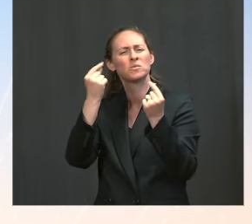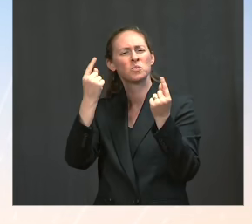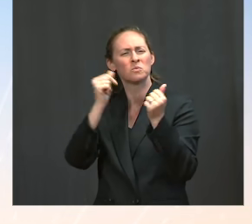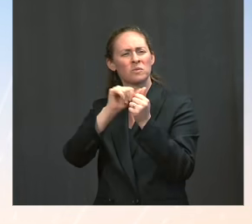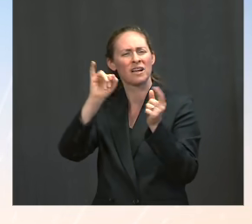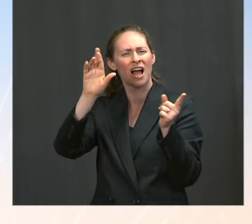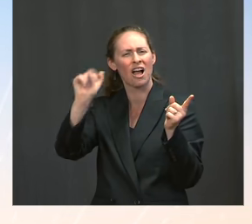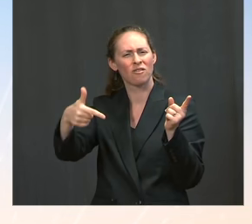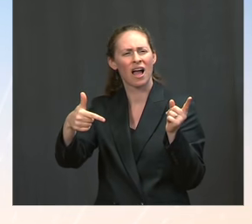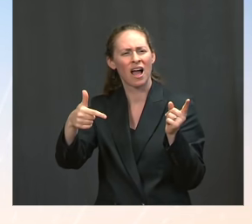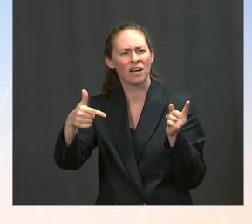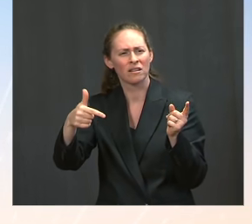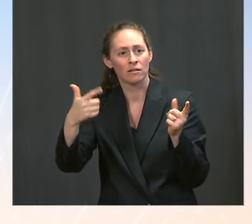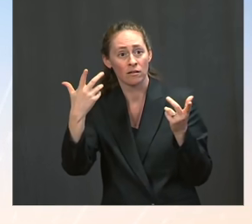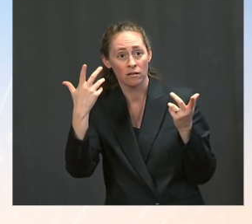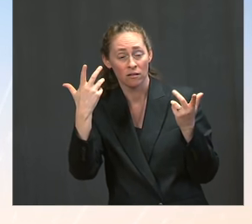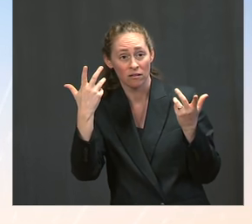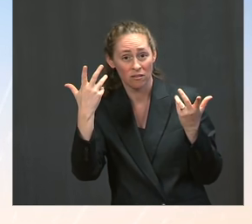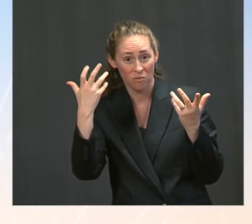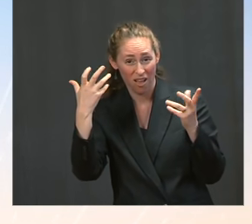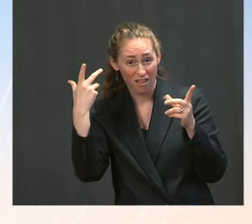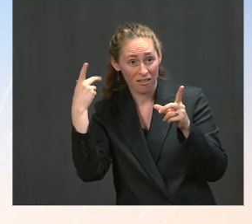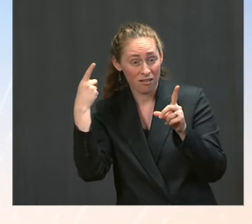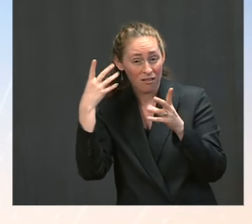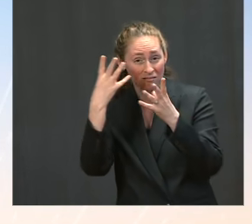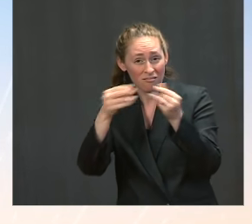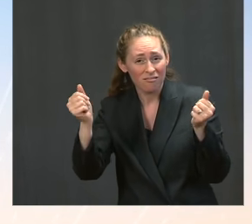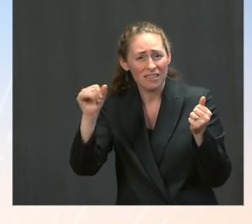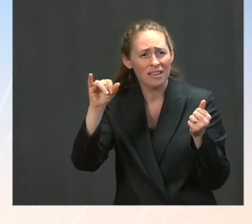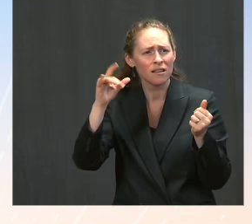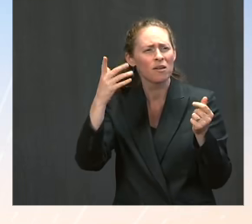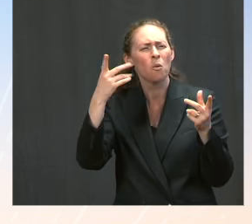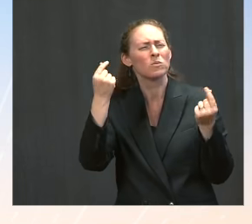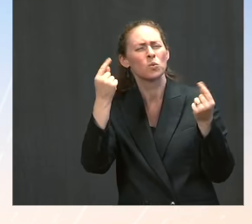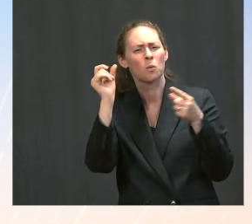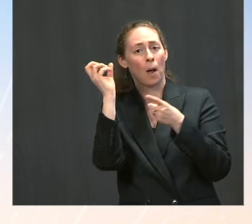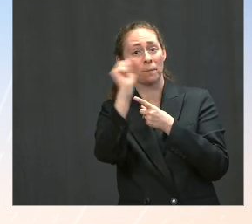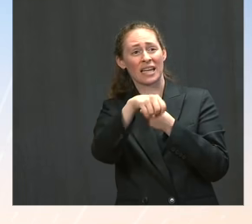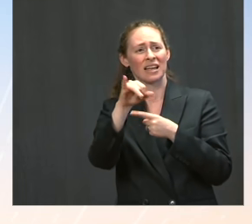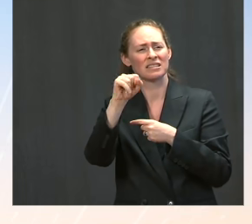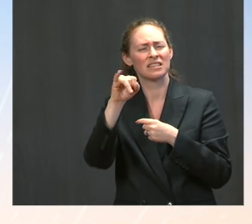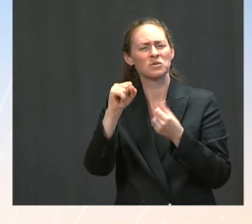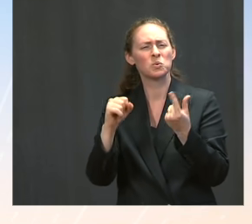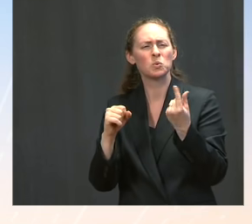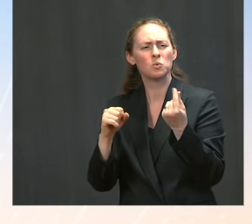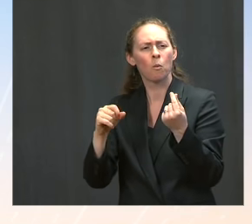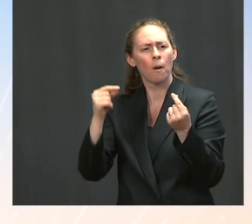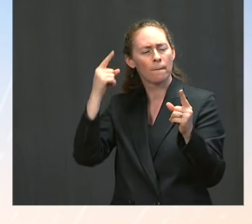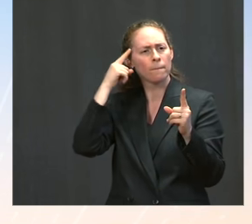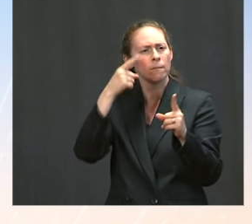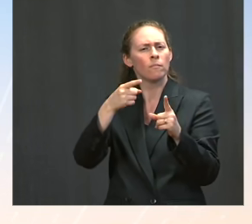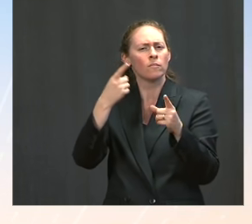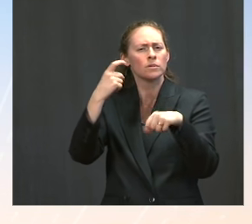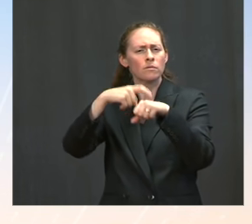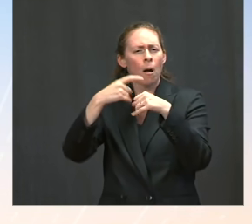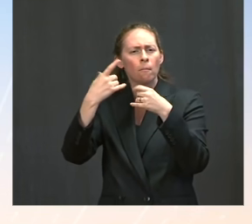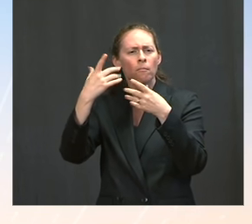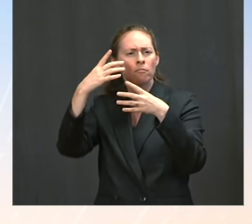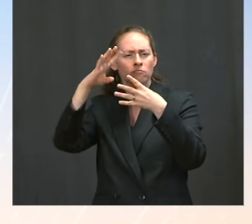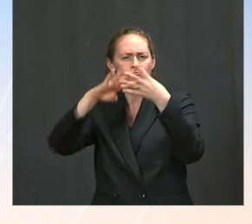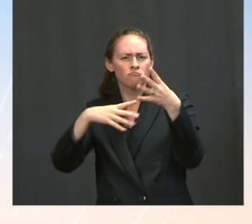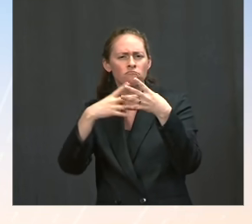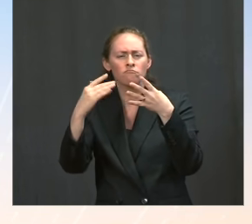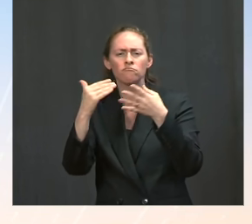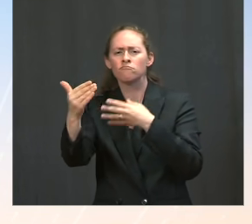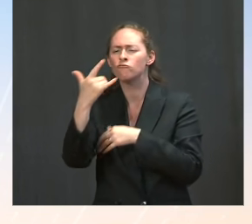controlling ISIS, what is it exactly that the president wants to do in Iraq and perhaps a timeline? Well, again, I'm not sure I can say much